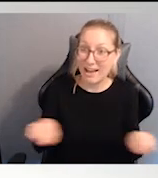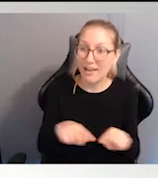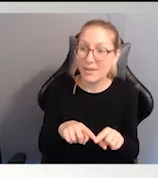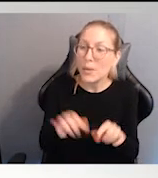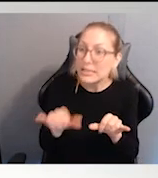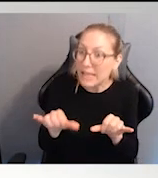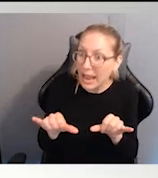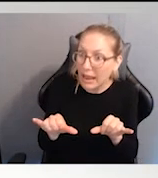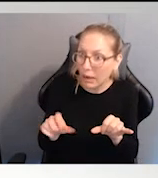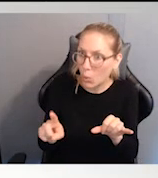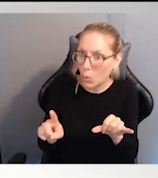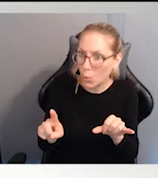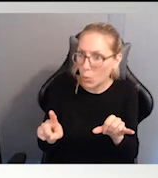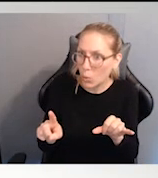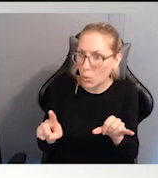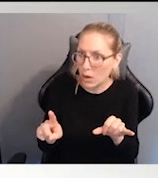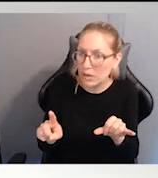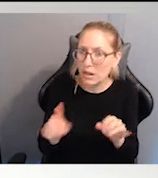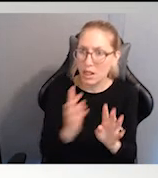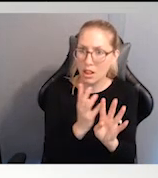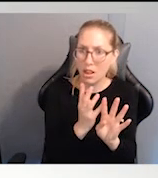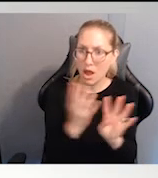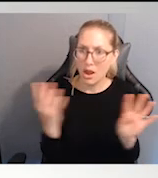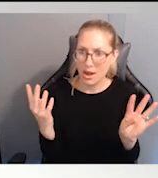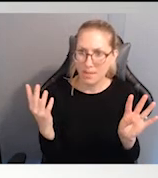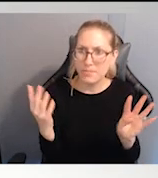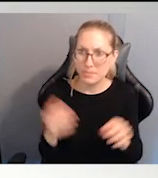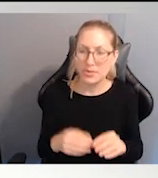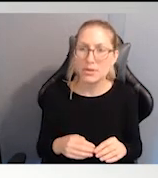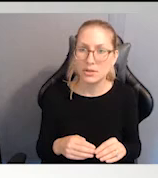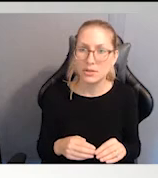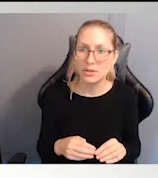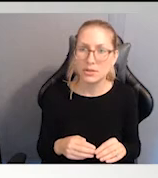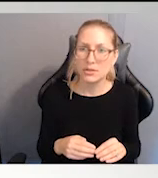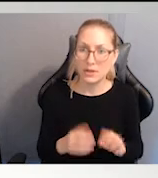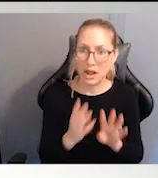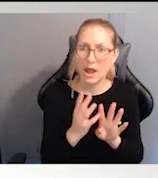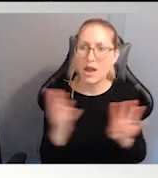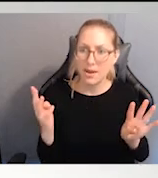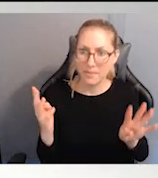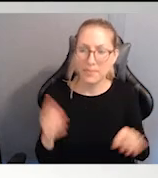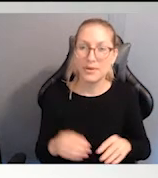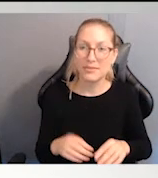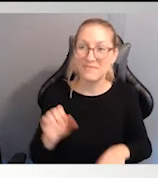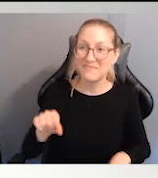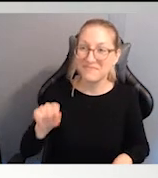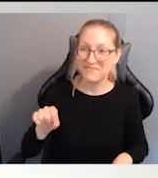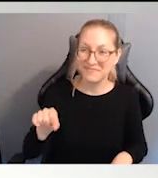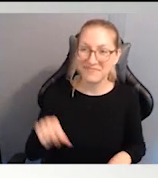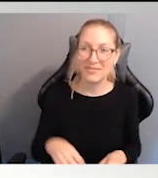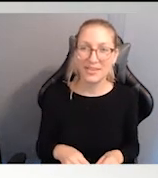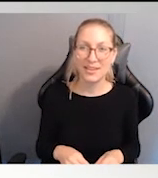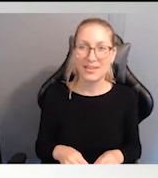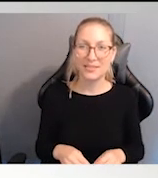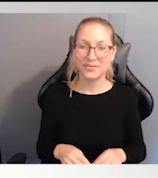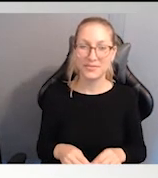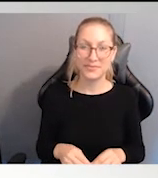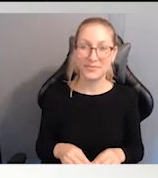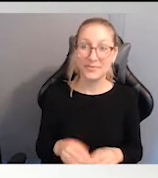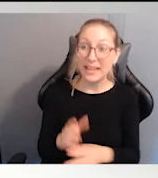here. Stay here. Line up, but not in the screen. Try to line up like that way. Yes. Carmen, grab a